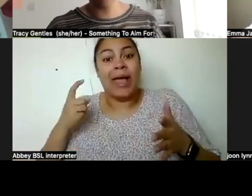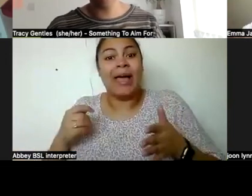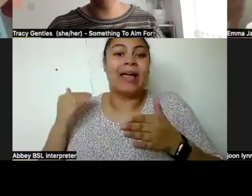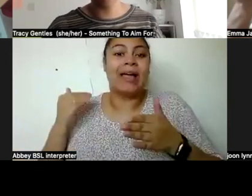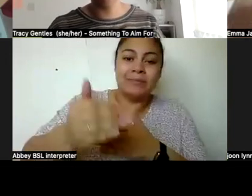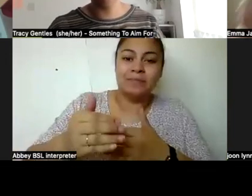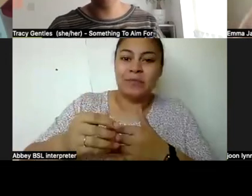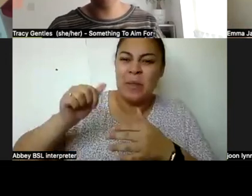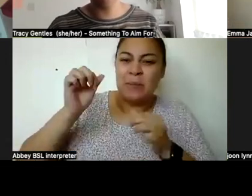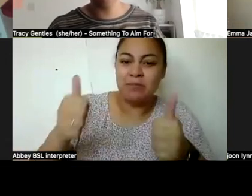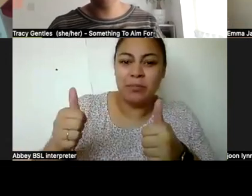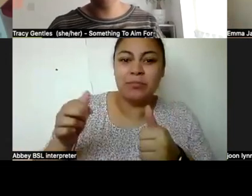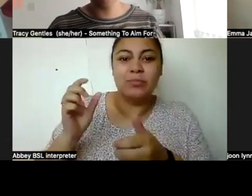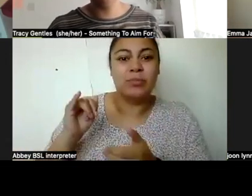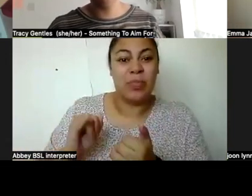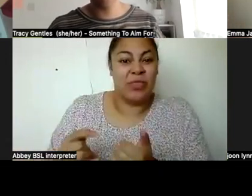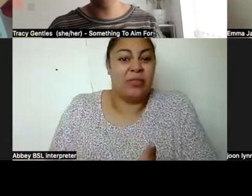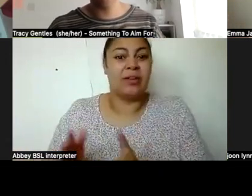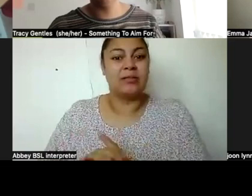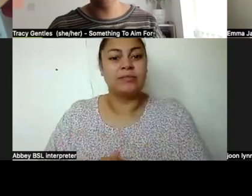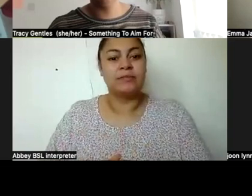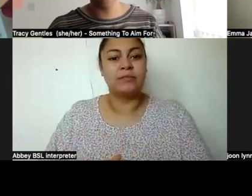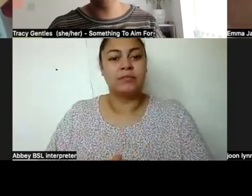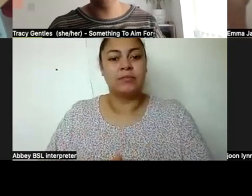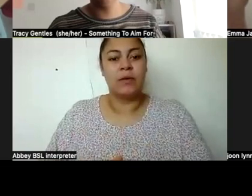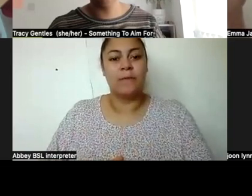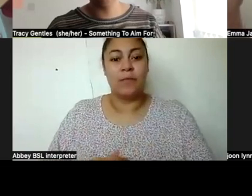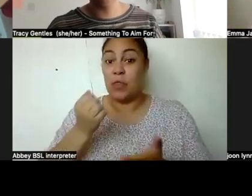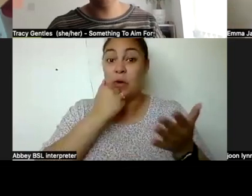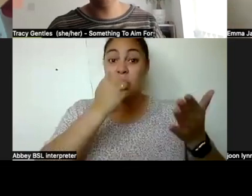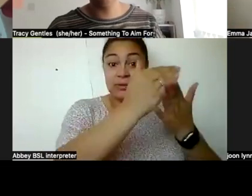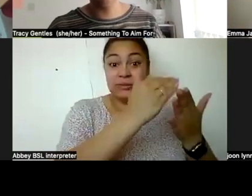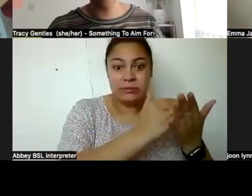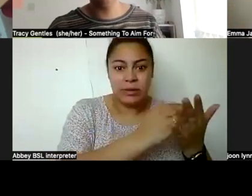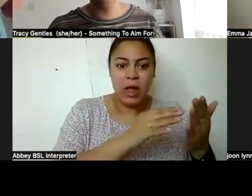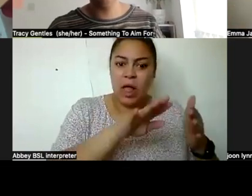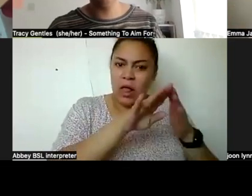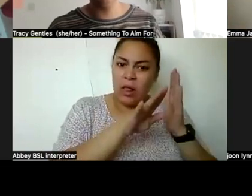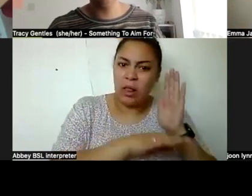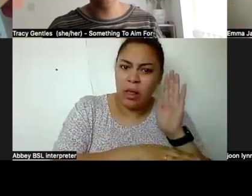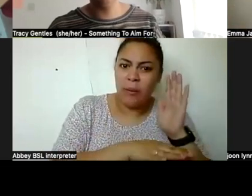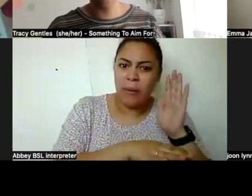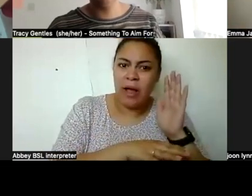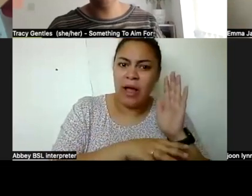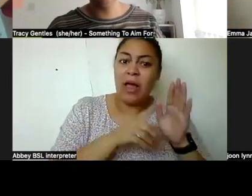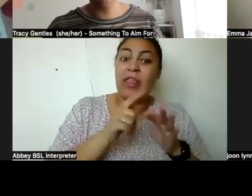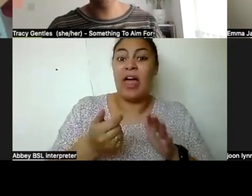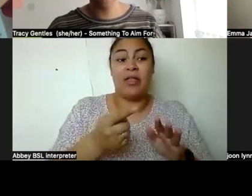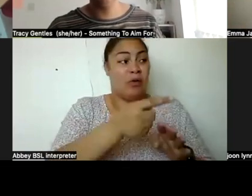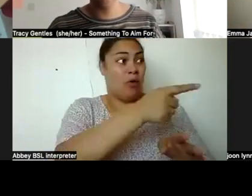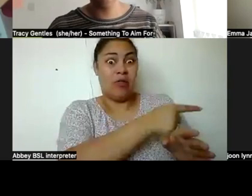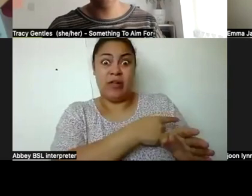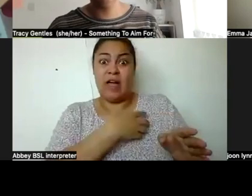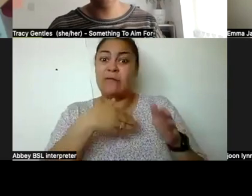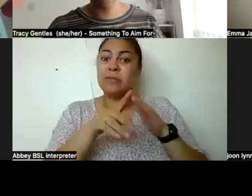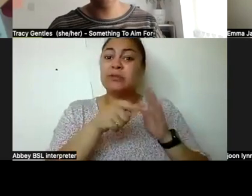stuff. And I do think it is telling that the numbers for this session are significantly lower than some of the other sessions I've been to, because I'm